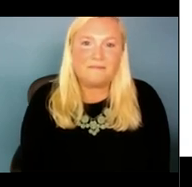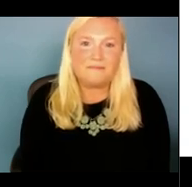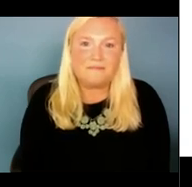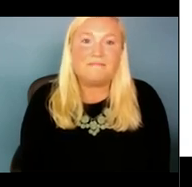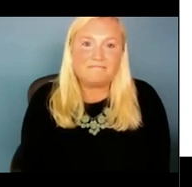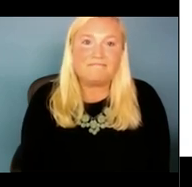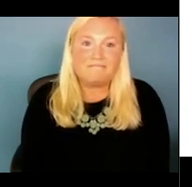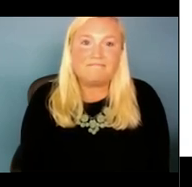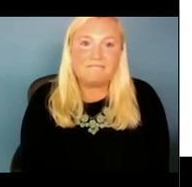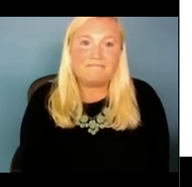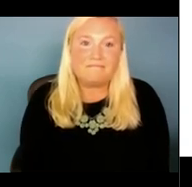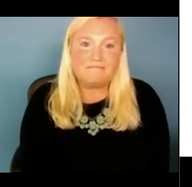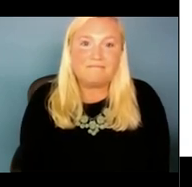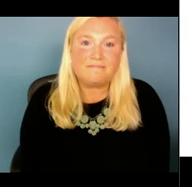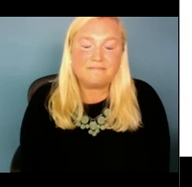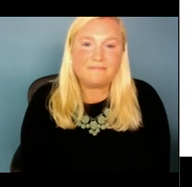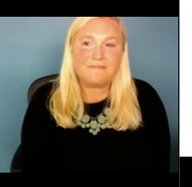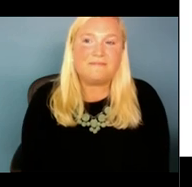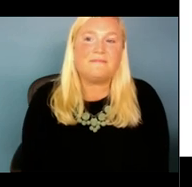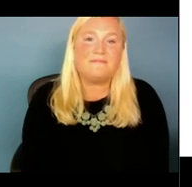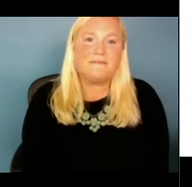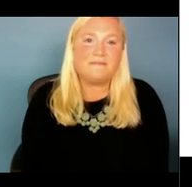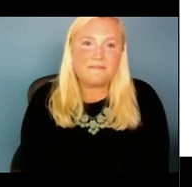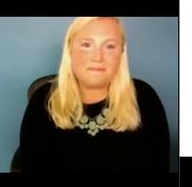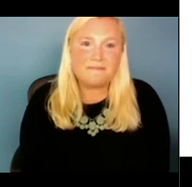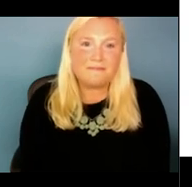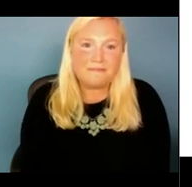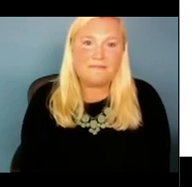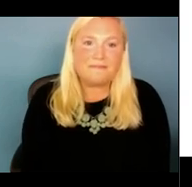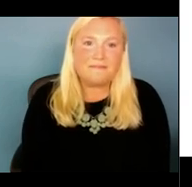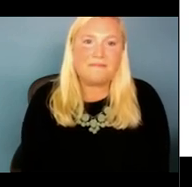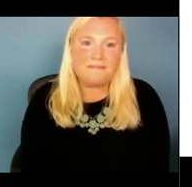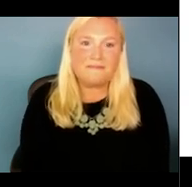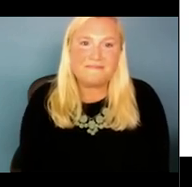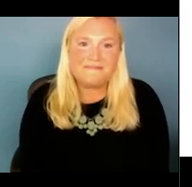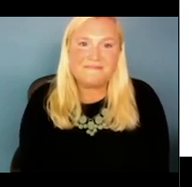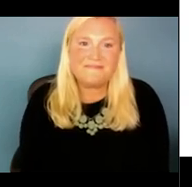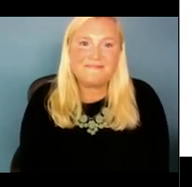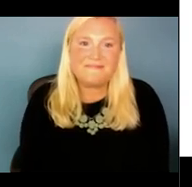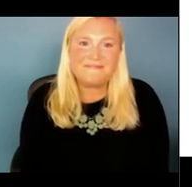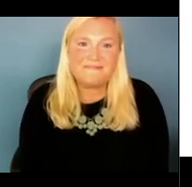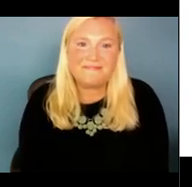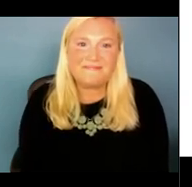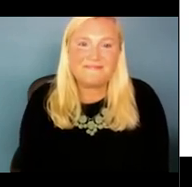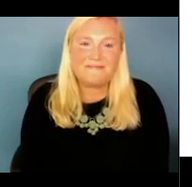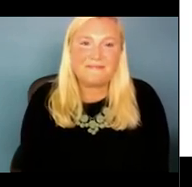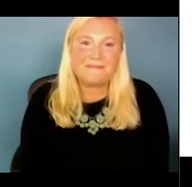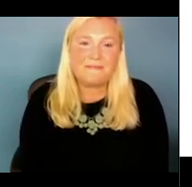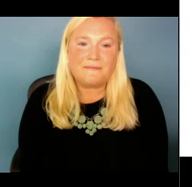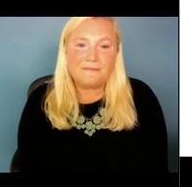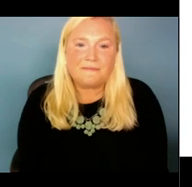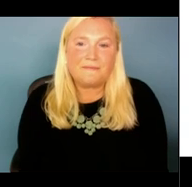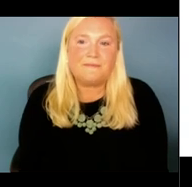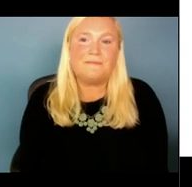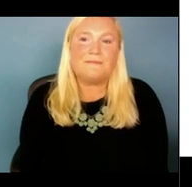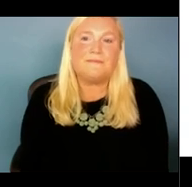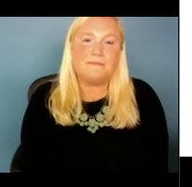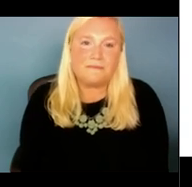that. And when we approach it that way, then the kids get the chance to approach it that way. And that helps to prevent